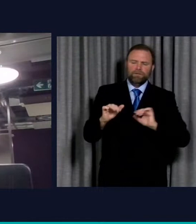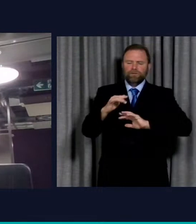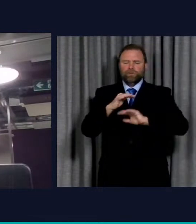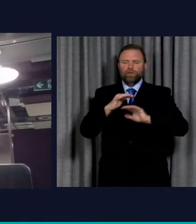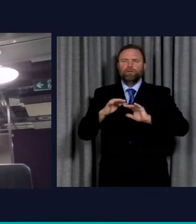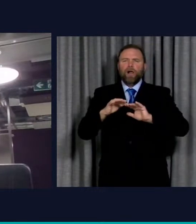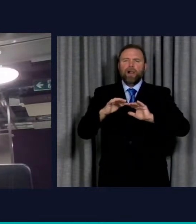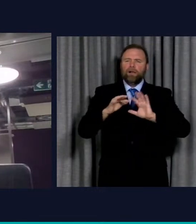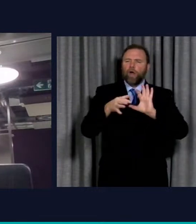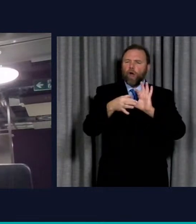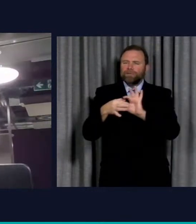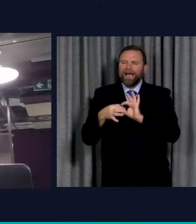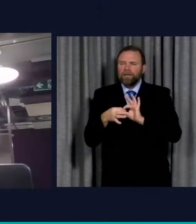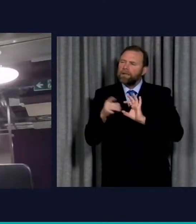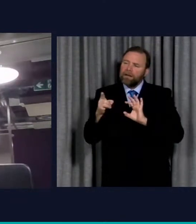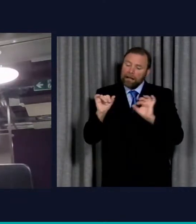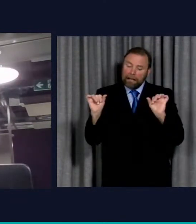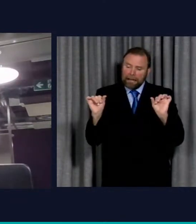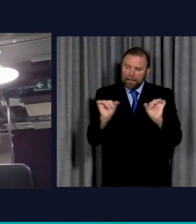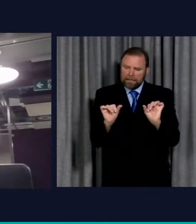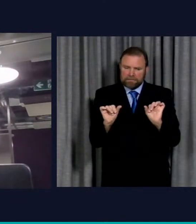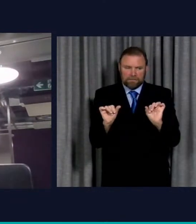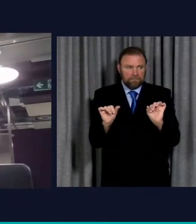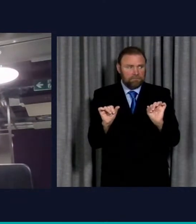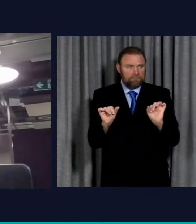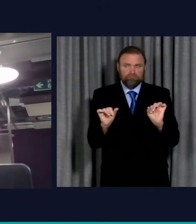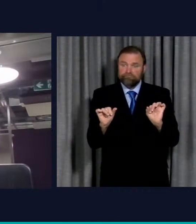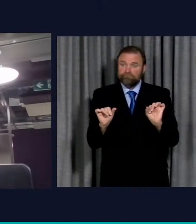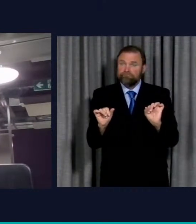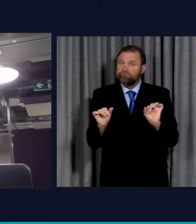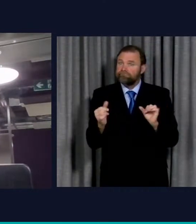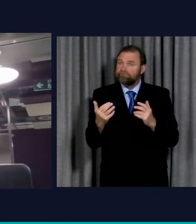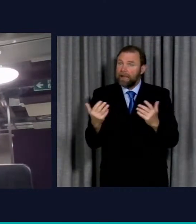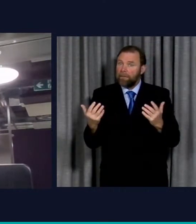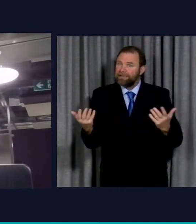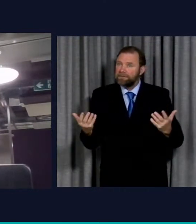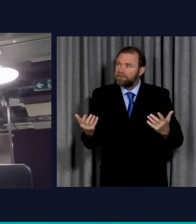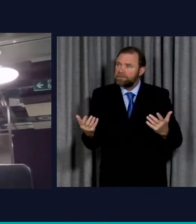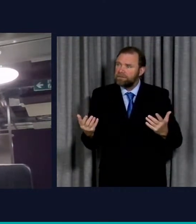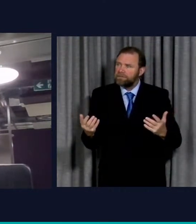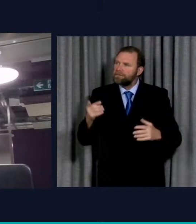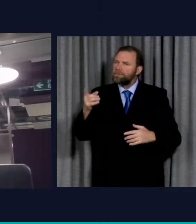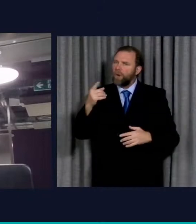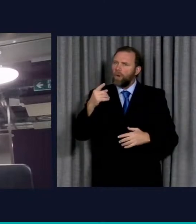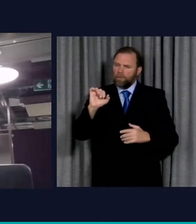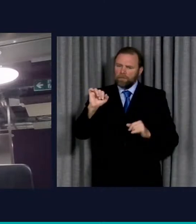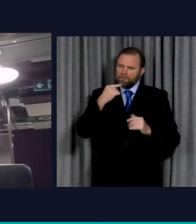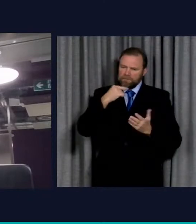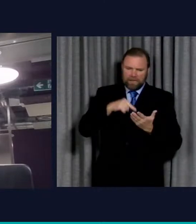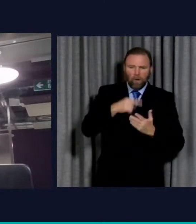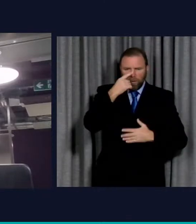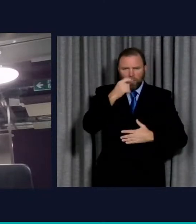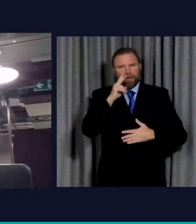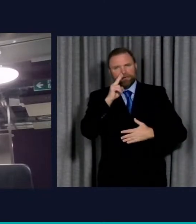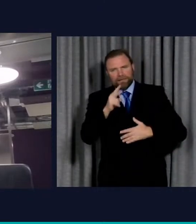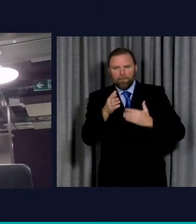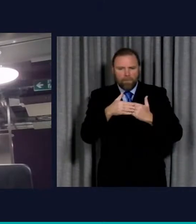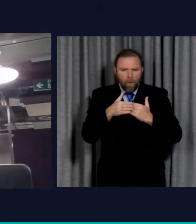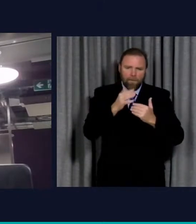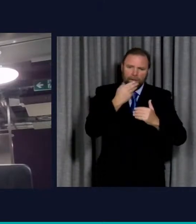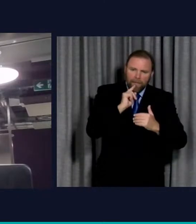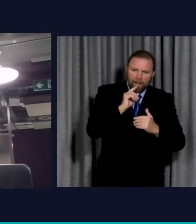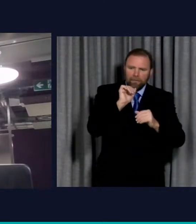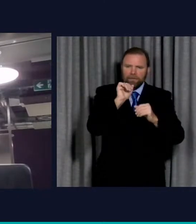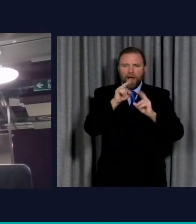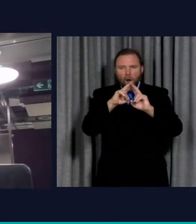to what? Because under your regulations today, you'll be able to see a lot more of your friends at home, in each other's homes, than you can